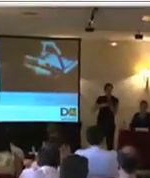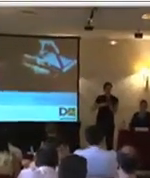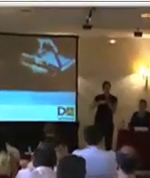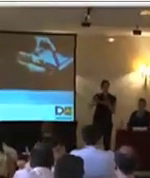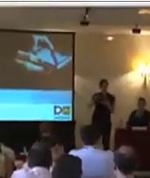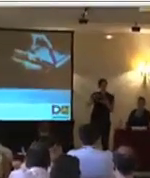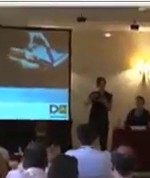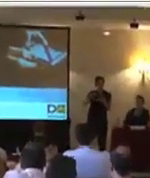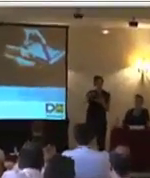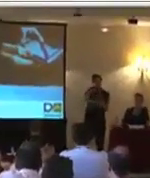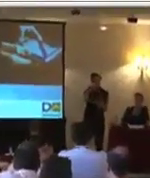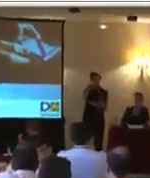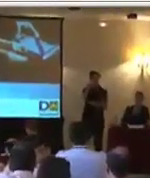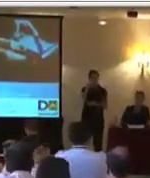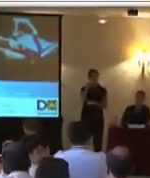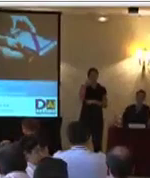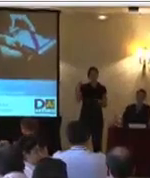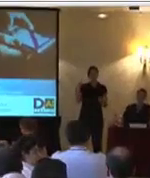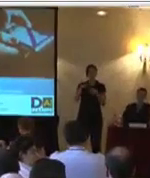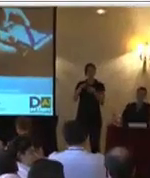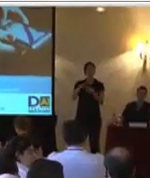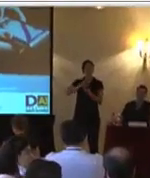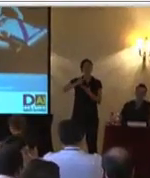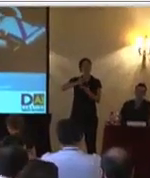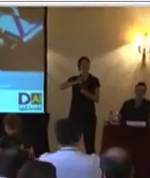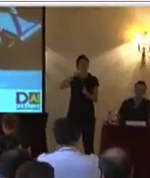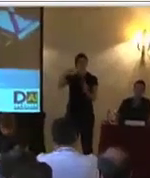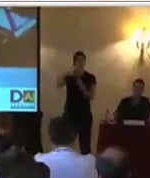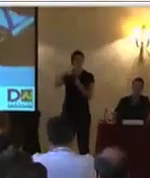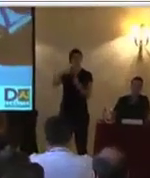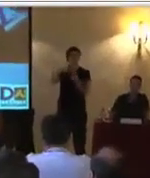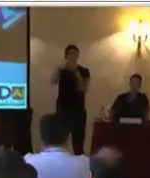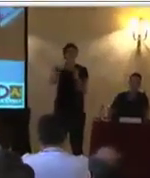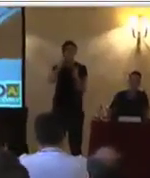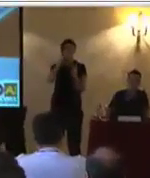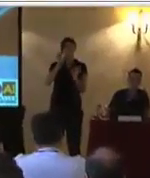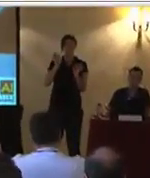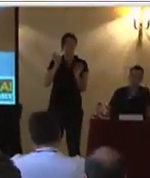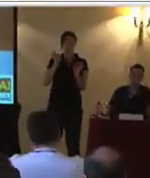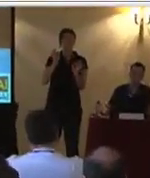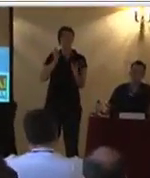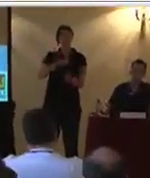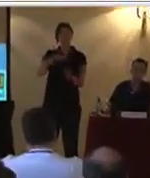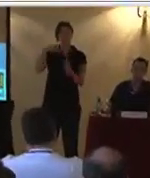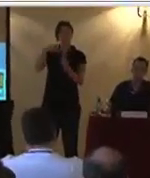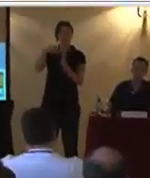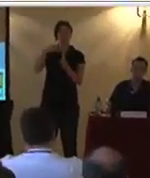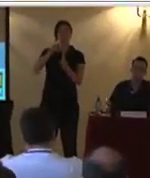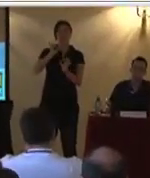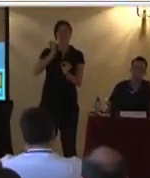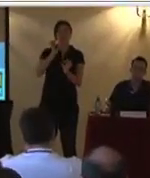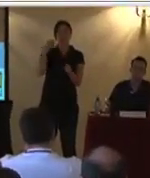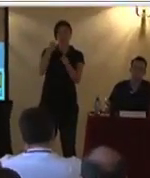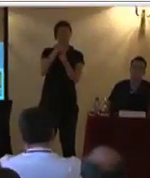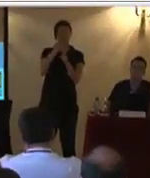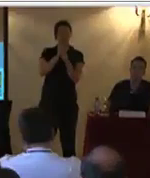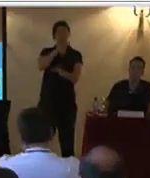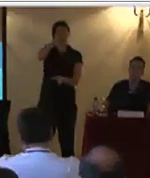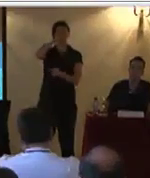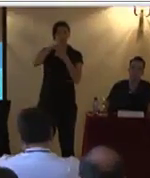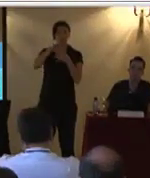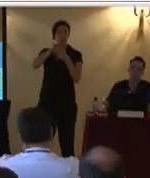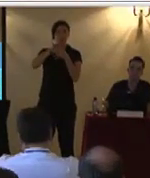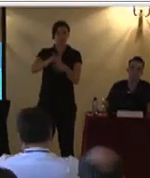interfaces, interestingly, what you're doing is connecting it with web services, for what I've seen. And there are lots of